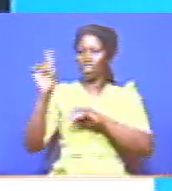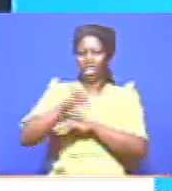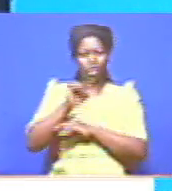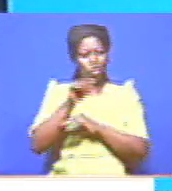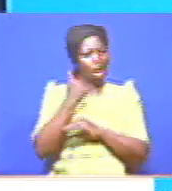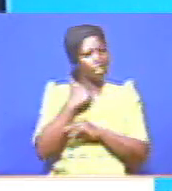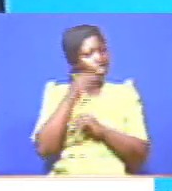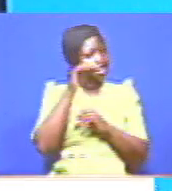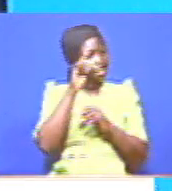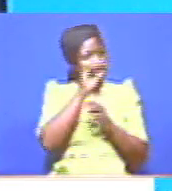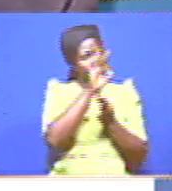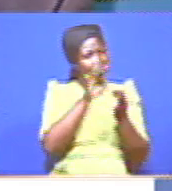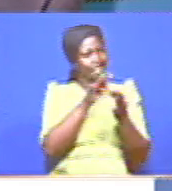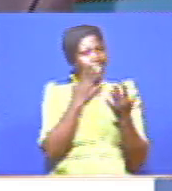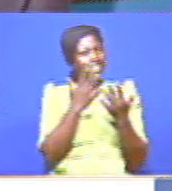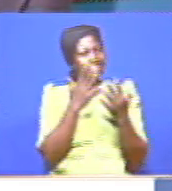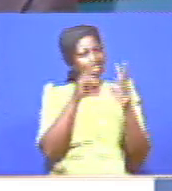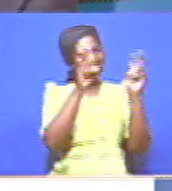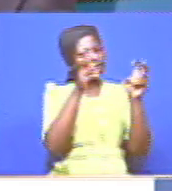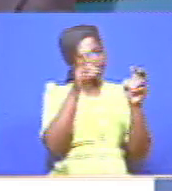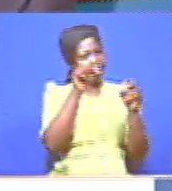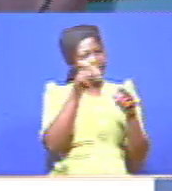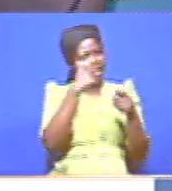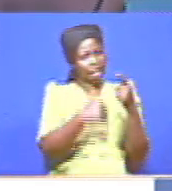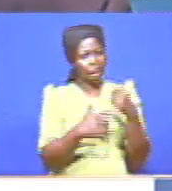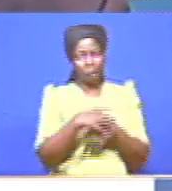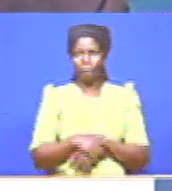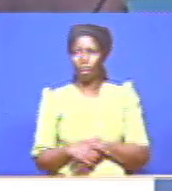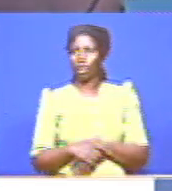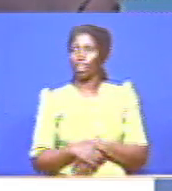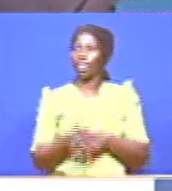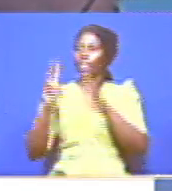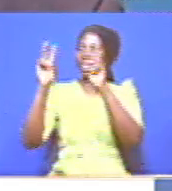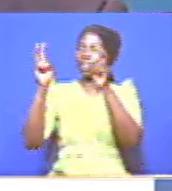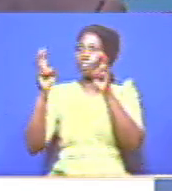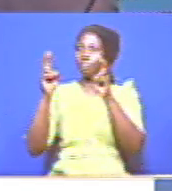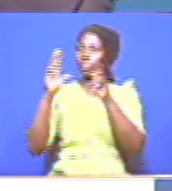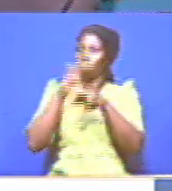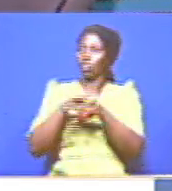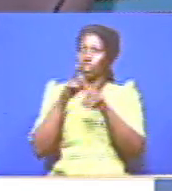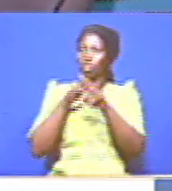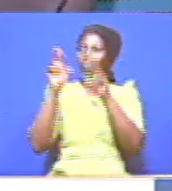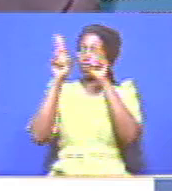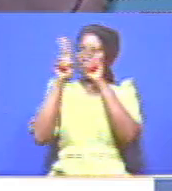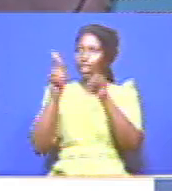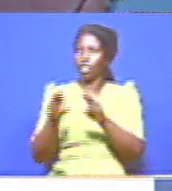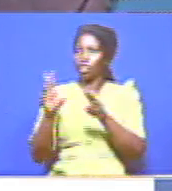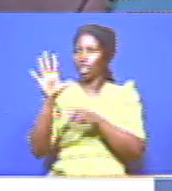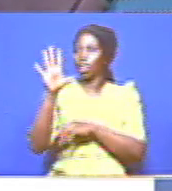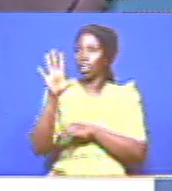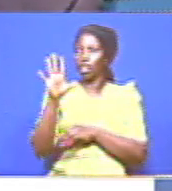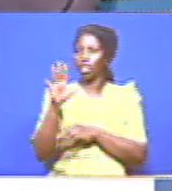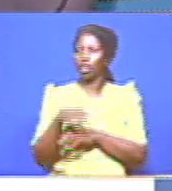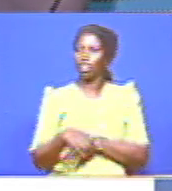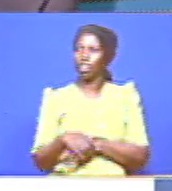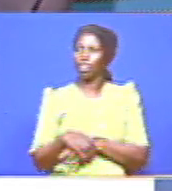that you'd like to focus on? In fact, you tell us about that? Thank you. The theme is actually derived from the International African International